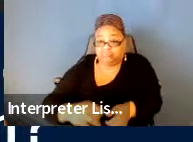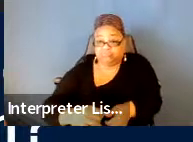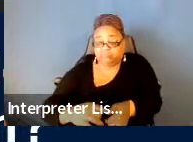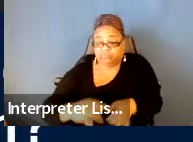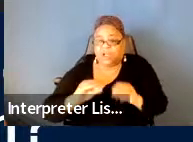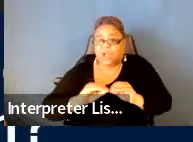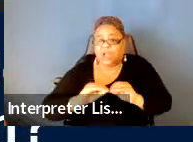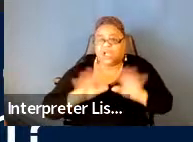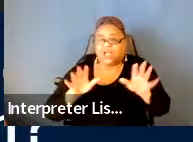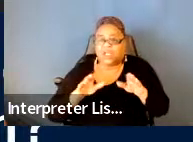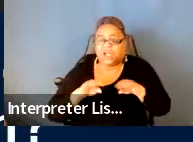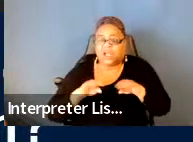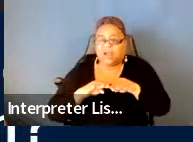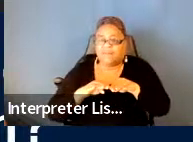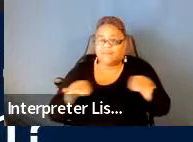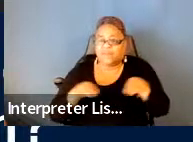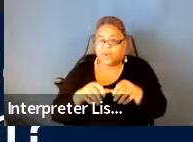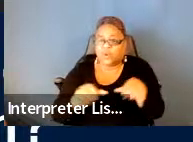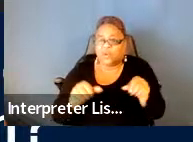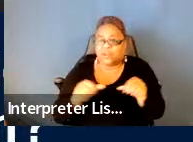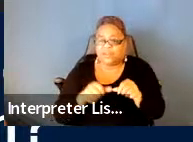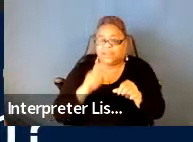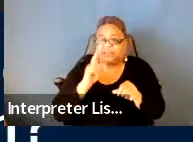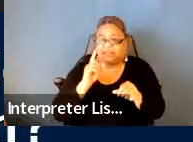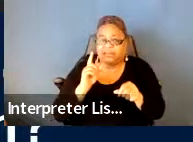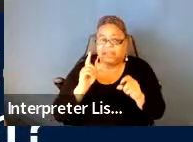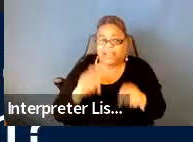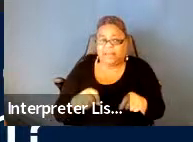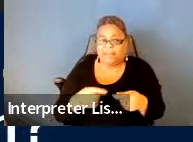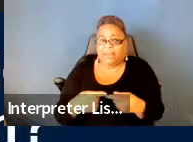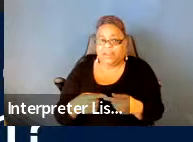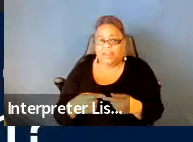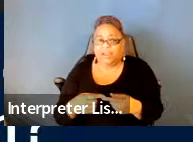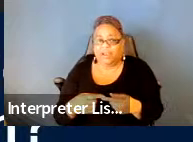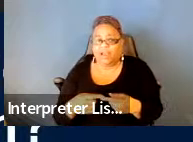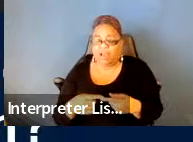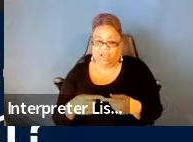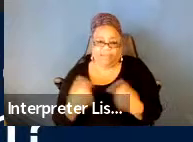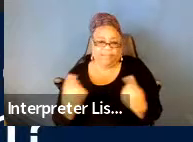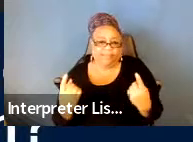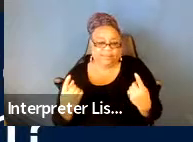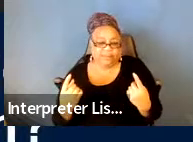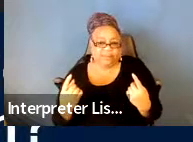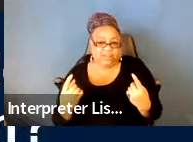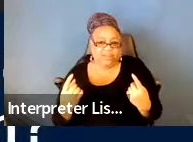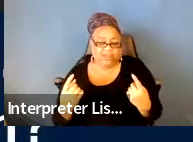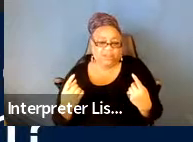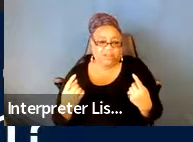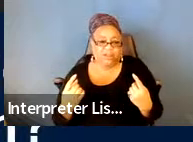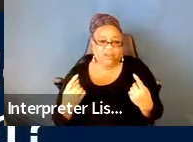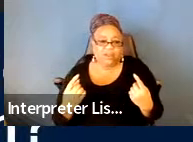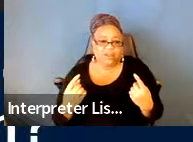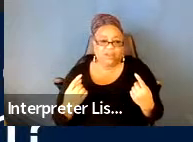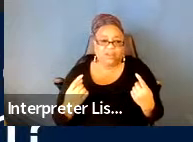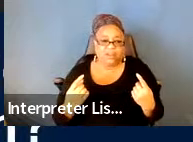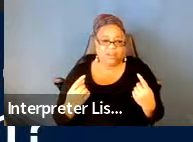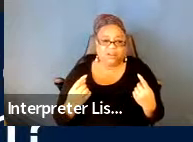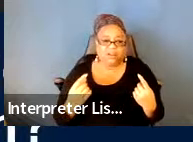sign? And this kind of gets to the idea where we allow the door maneuvering clearance to be offset. So can this clear floor space be